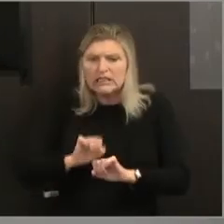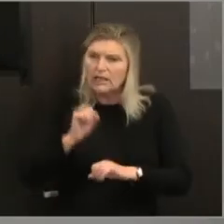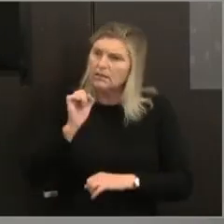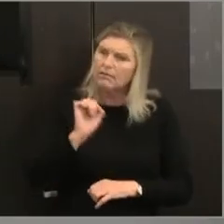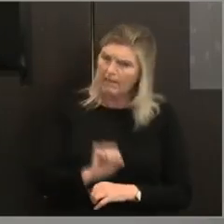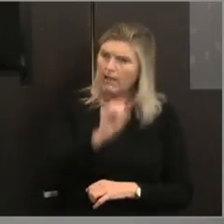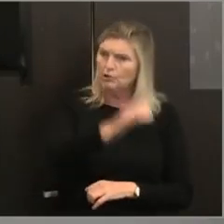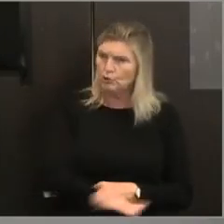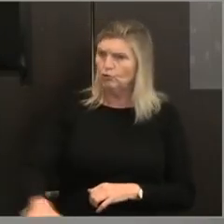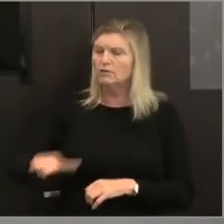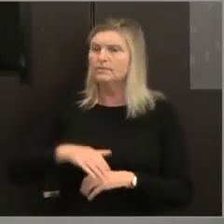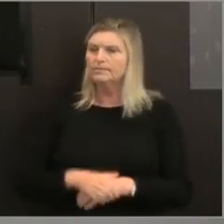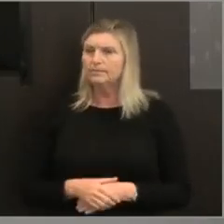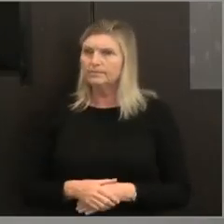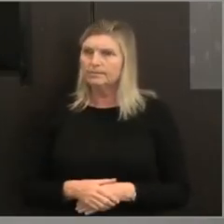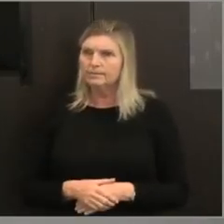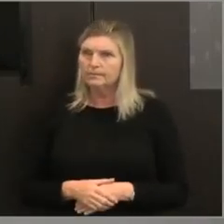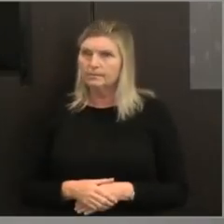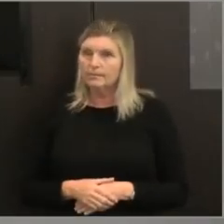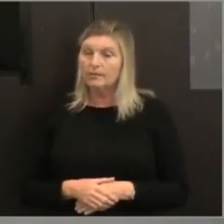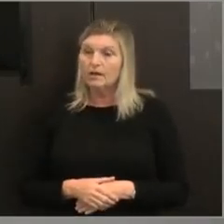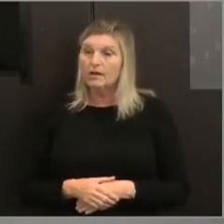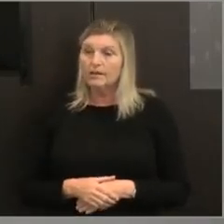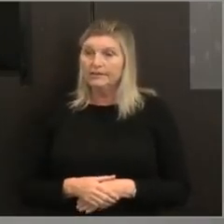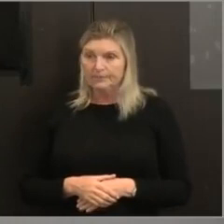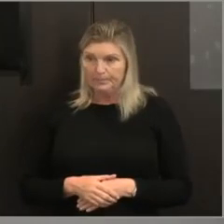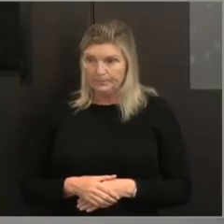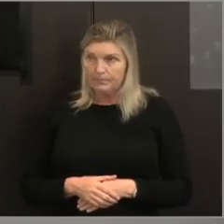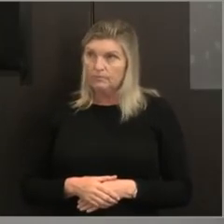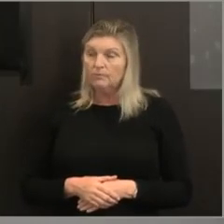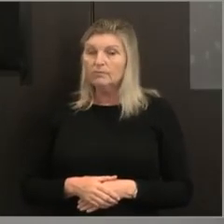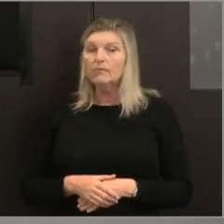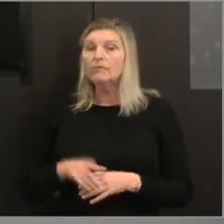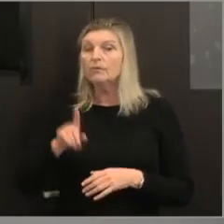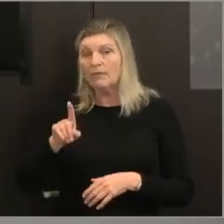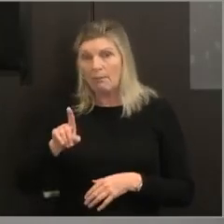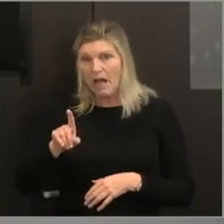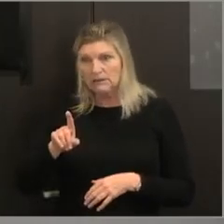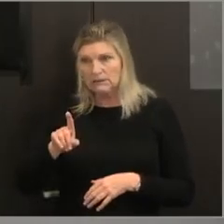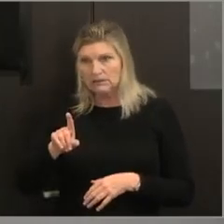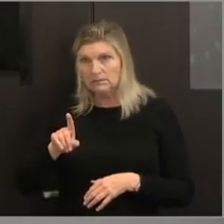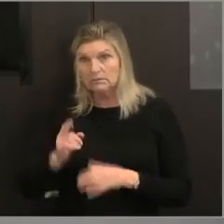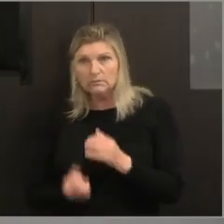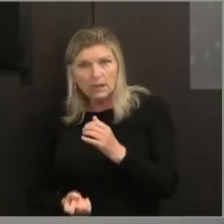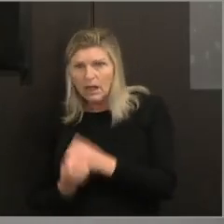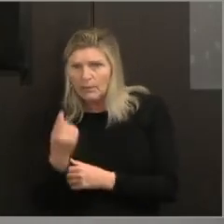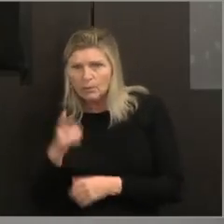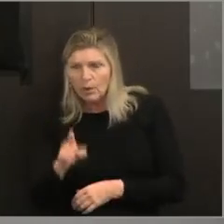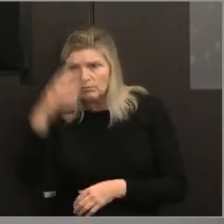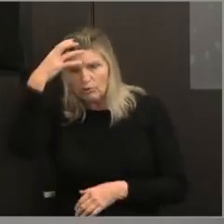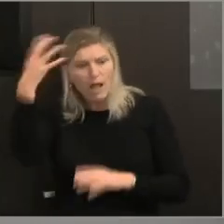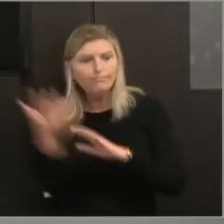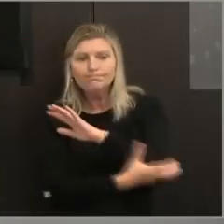The subsequent usurpation of that authority by the Crown may, in my view, consequently